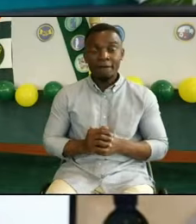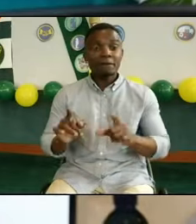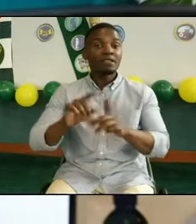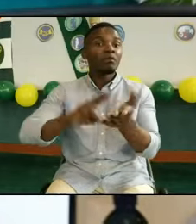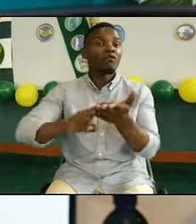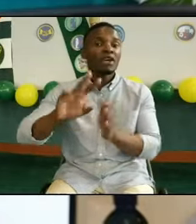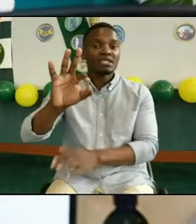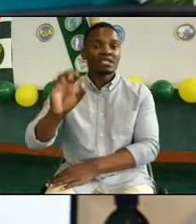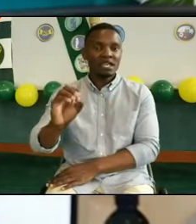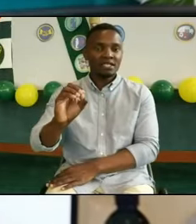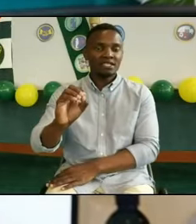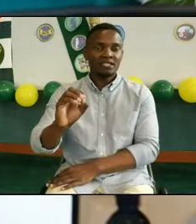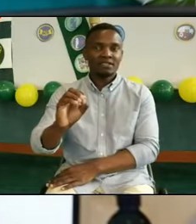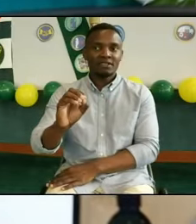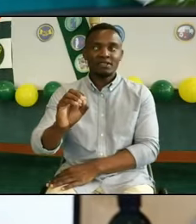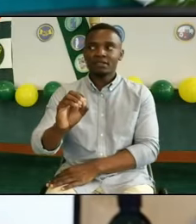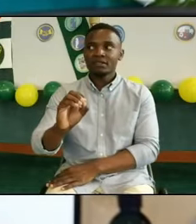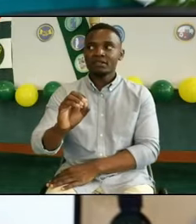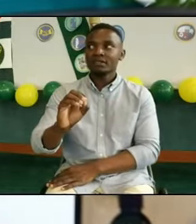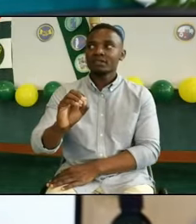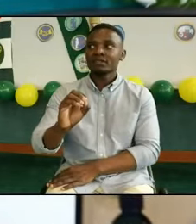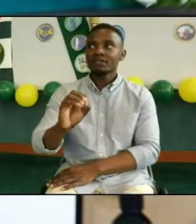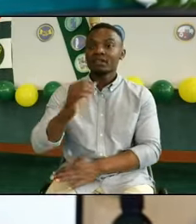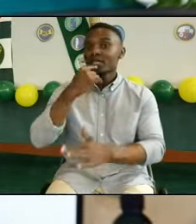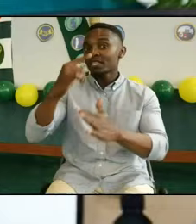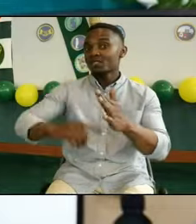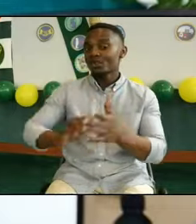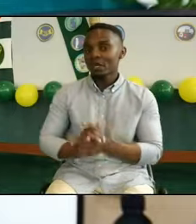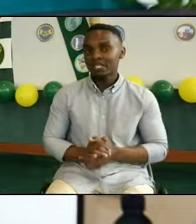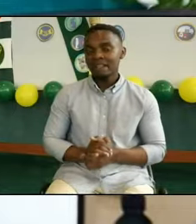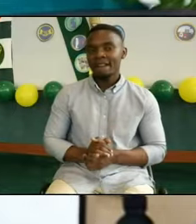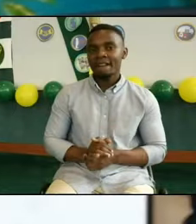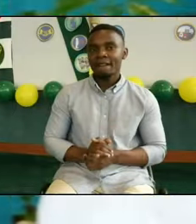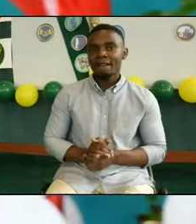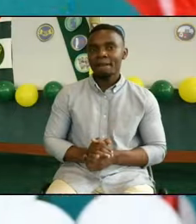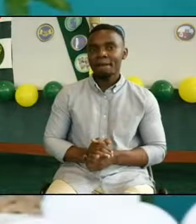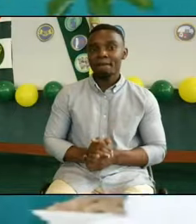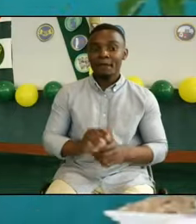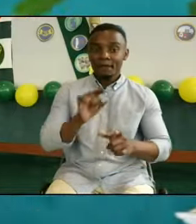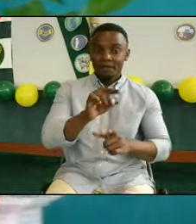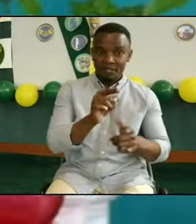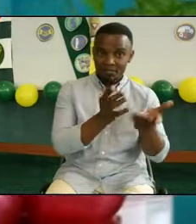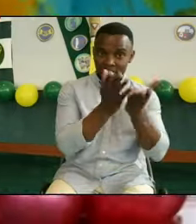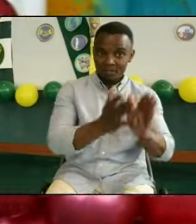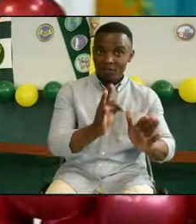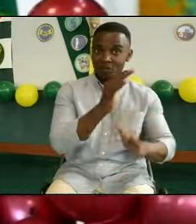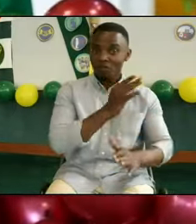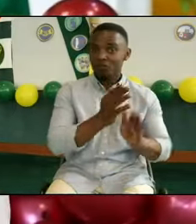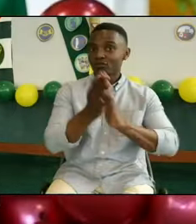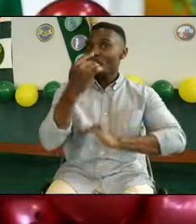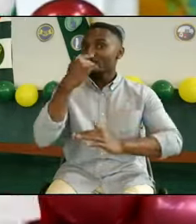30, or if you read from the verse 20, they will tell you that indeed, the seer or the prophet told her